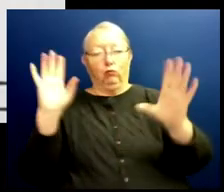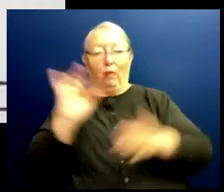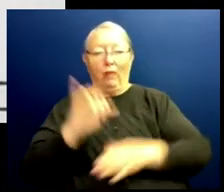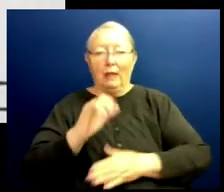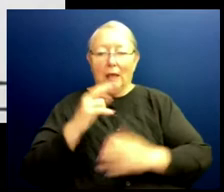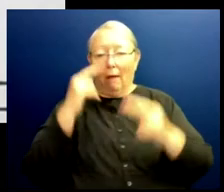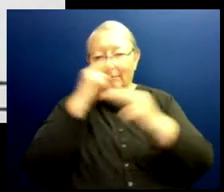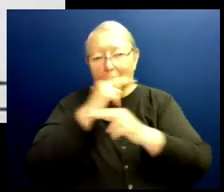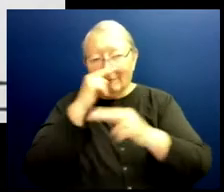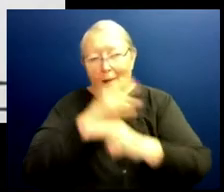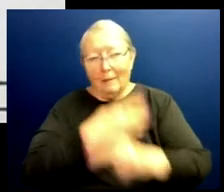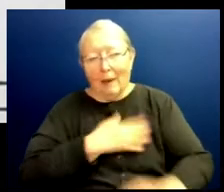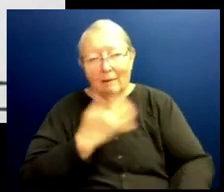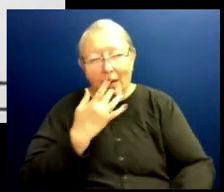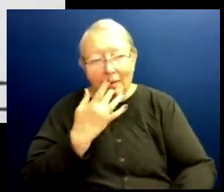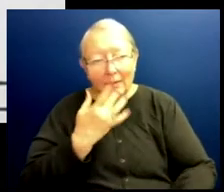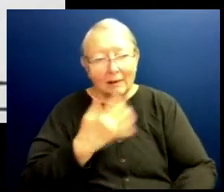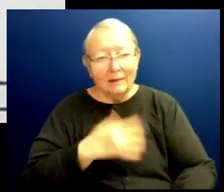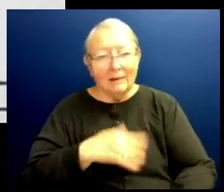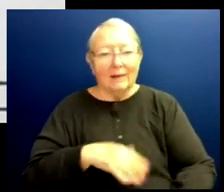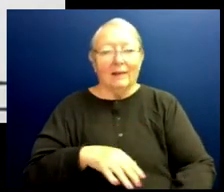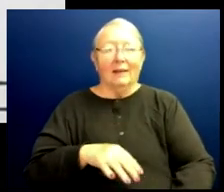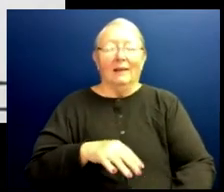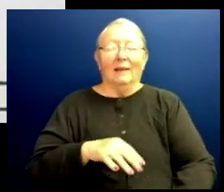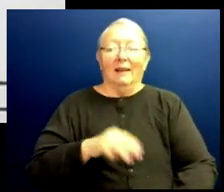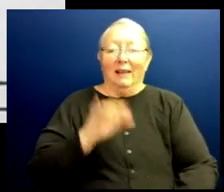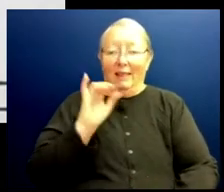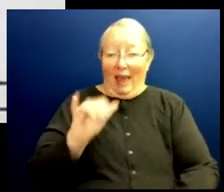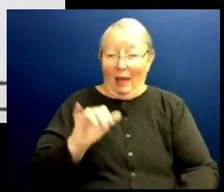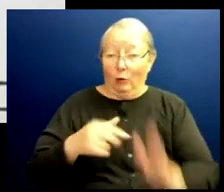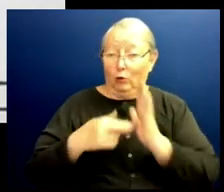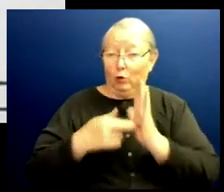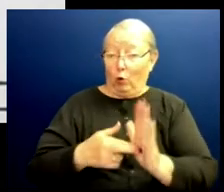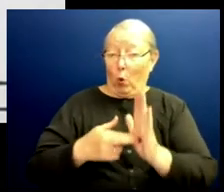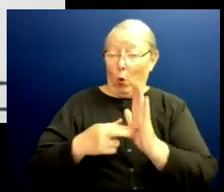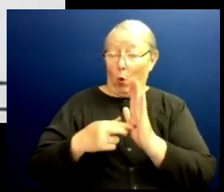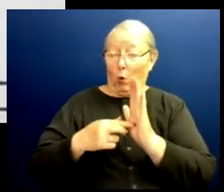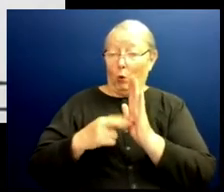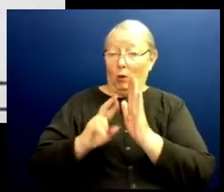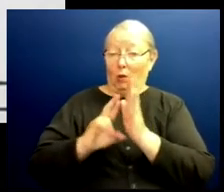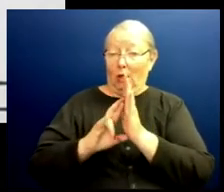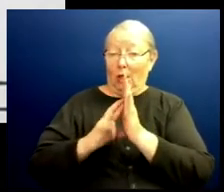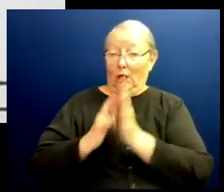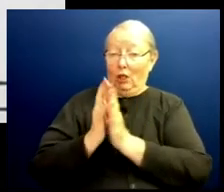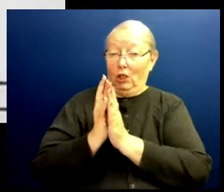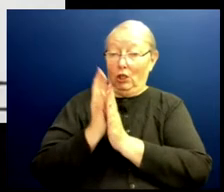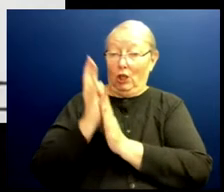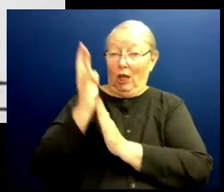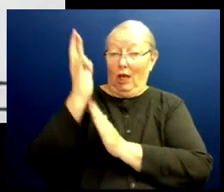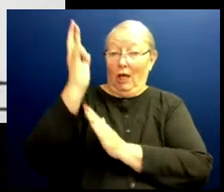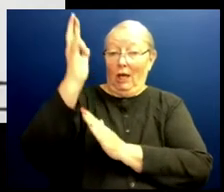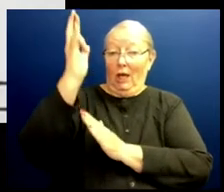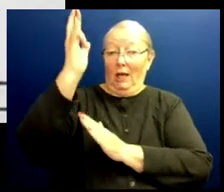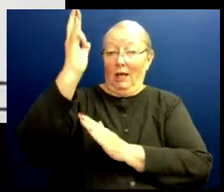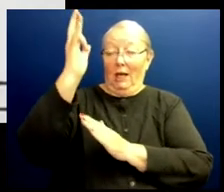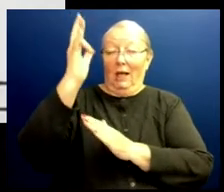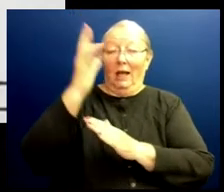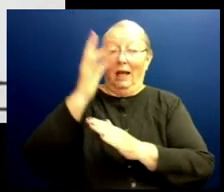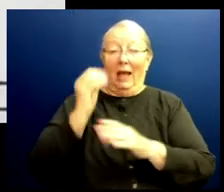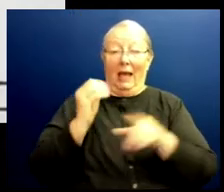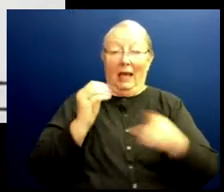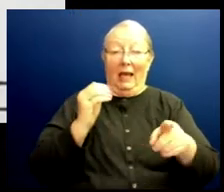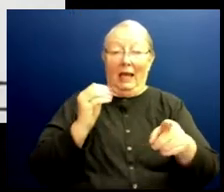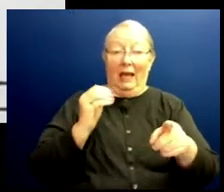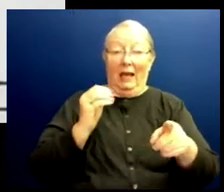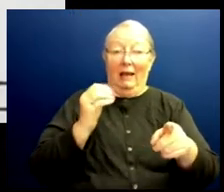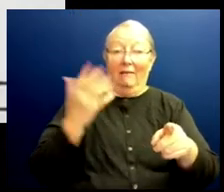favorite. Notice the orientation of the shuttle on the right. The fact is, Astronomy was, and